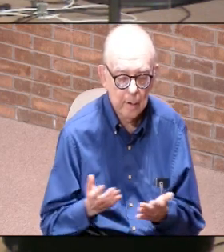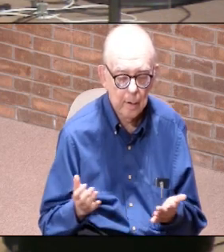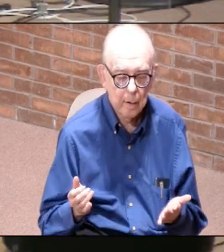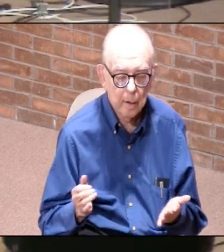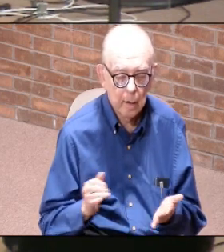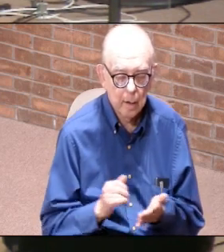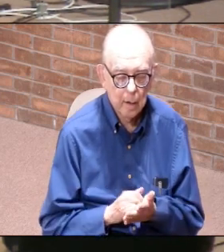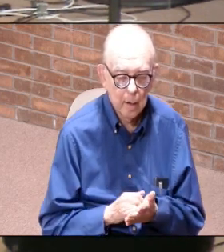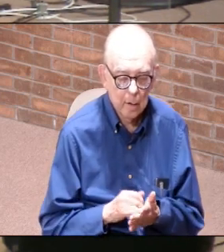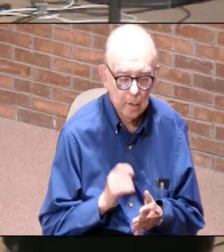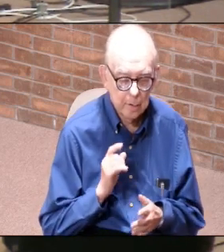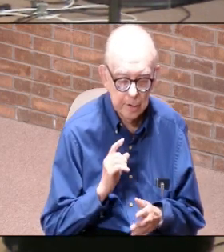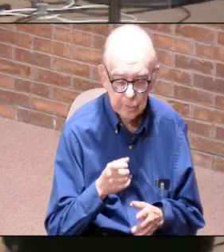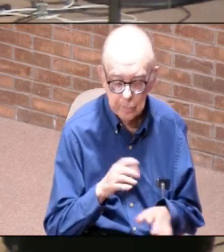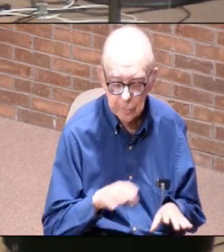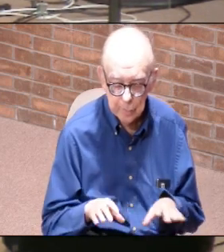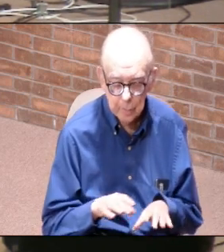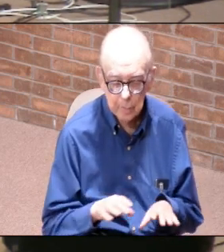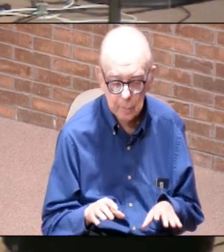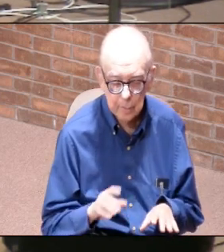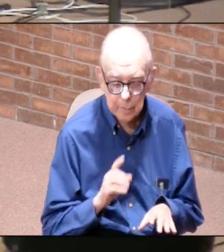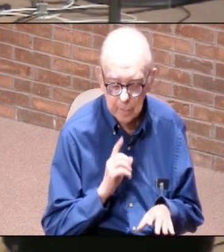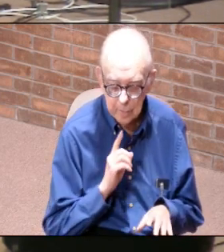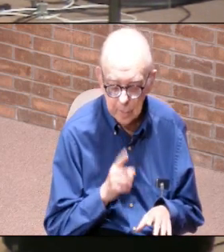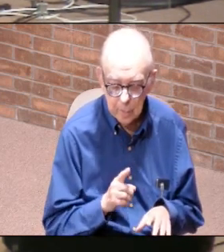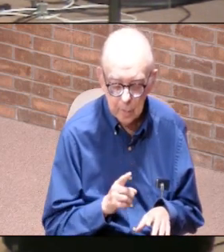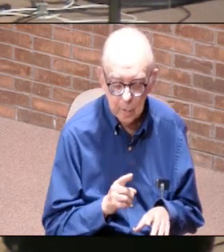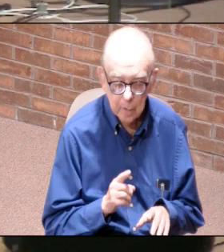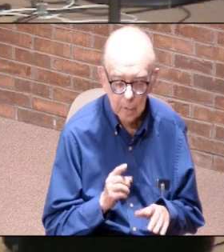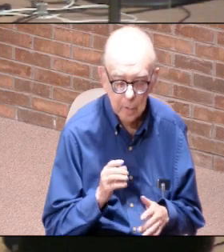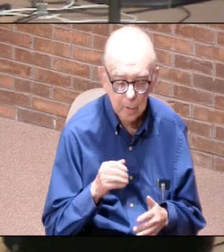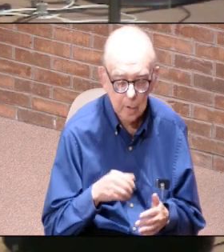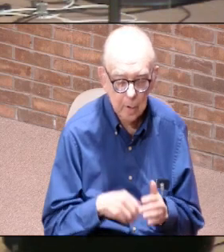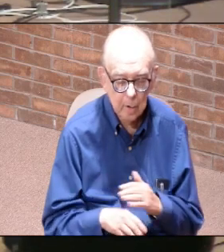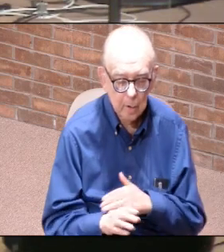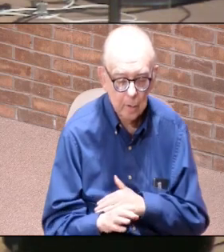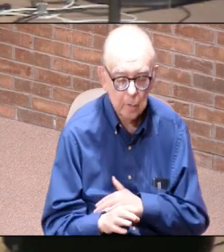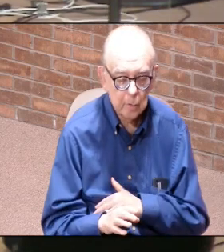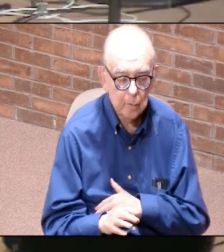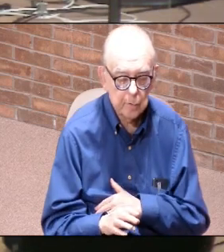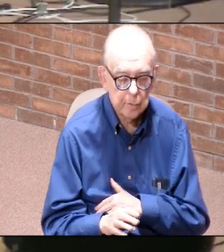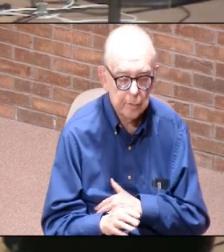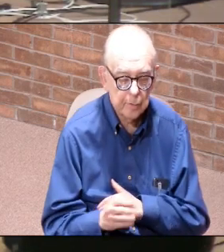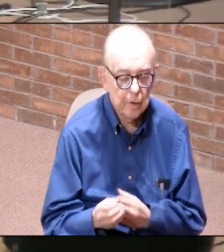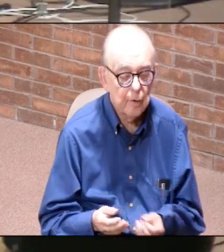everything that you are doing is going to go into the fire.